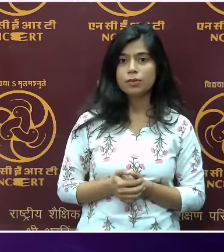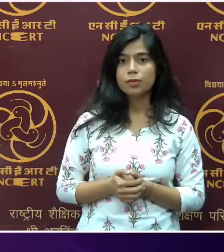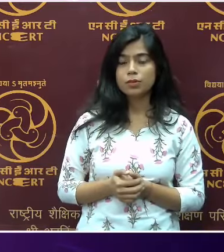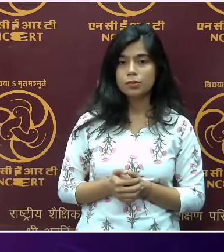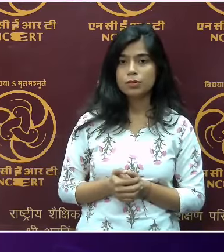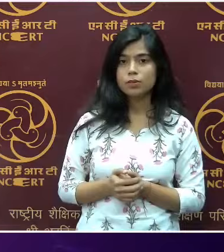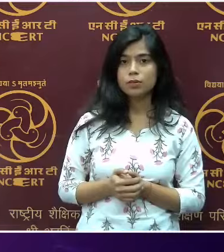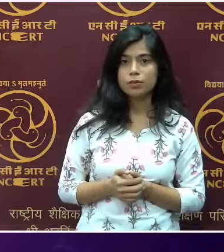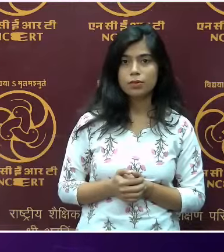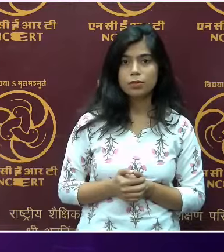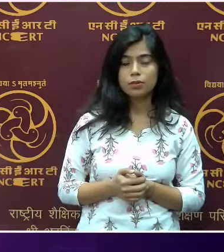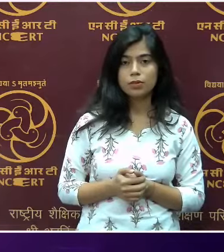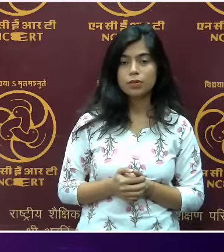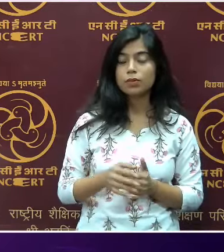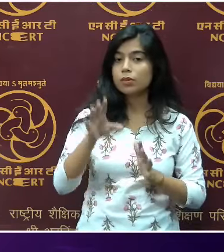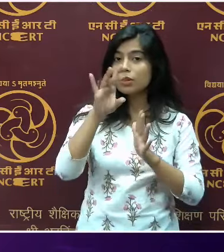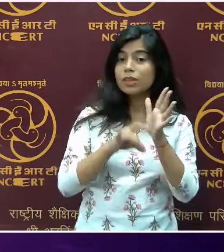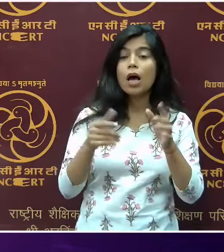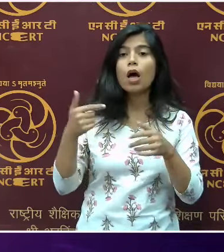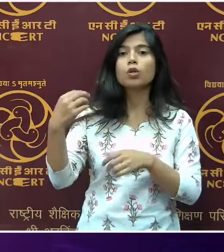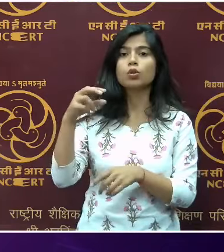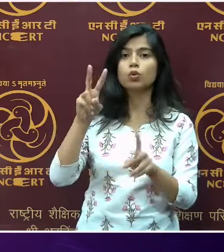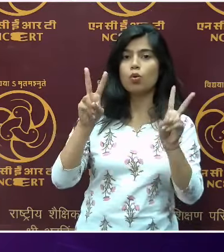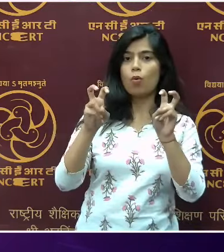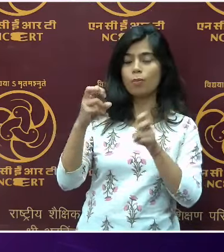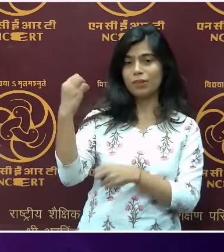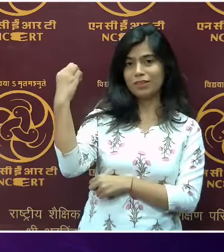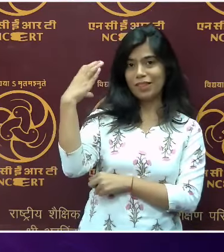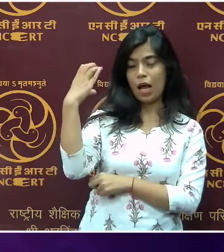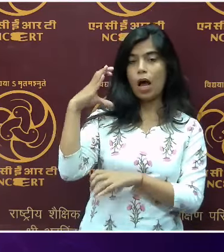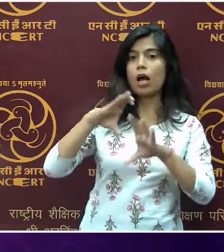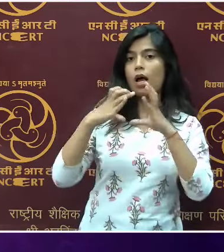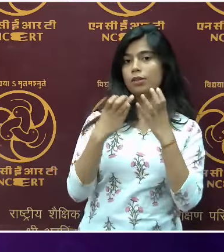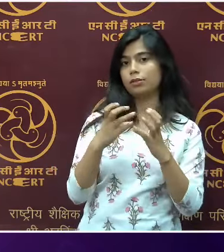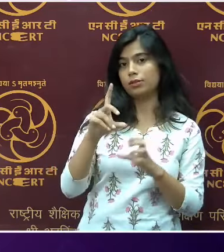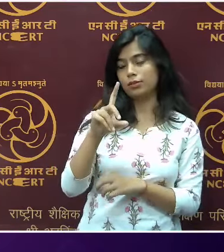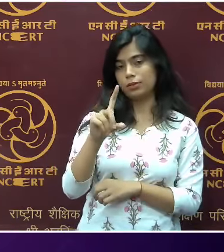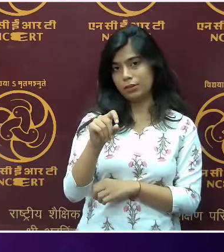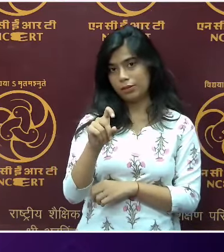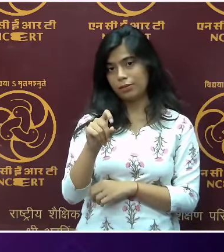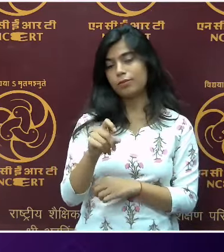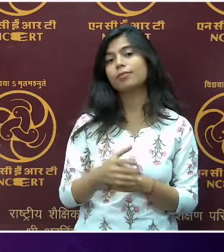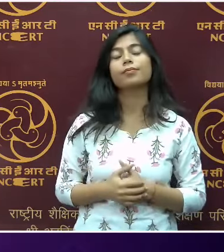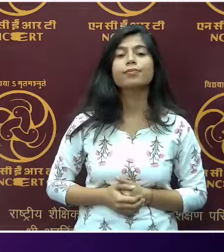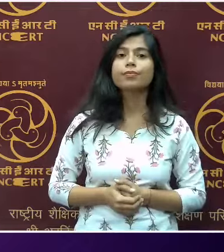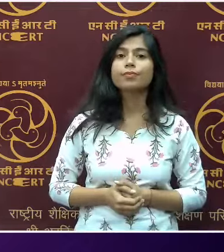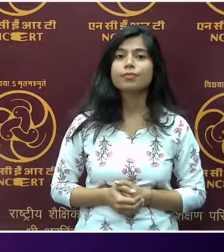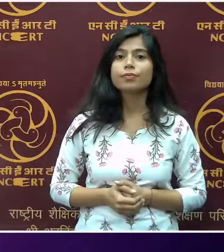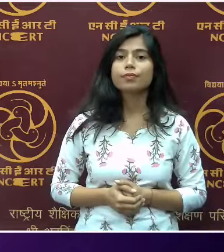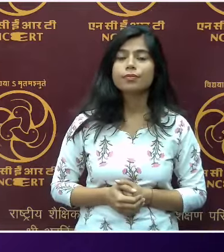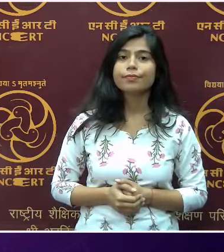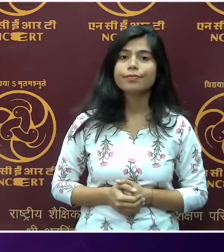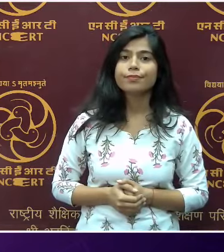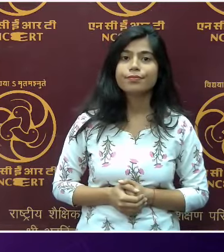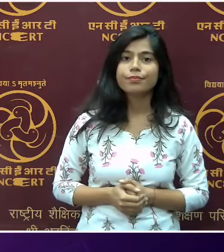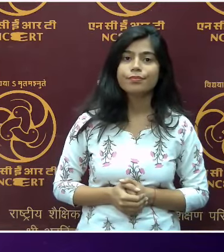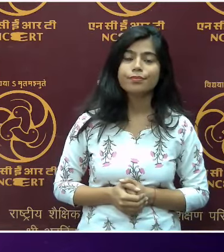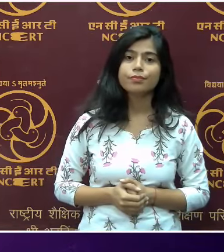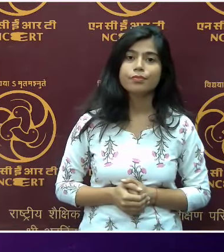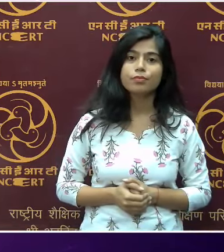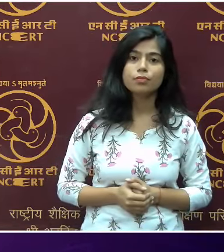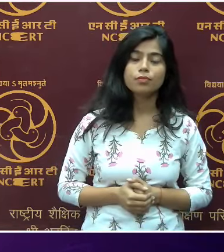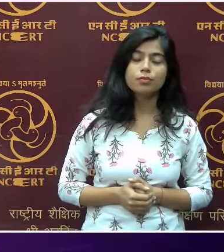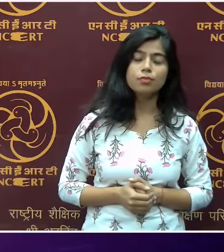going to deal with the topic electricity of class 10 science. This topic consists of broadly classified into